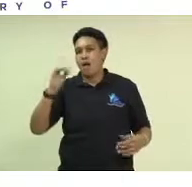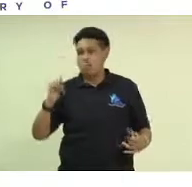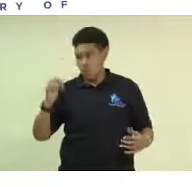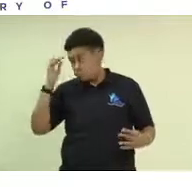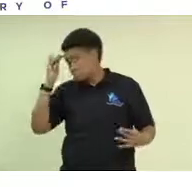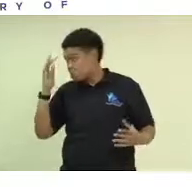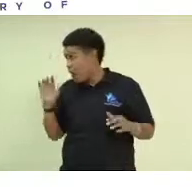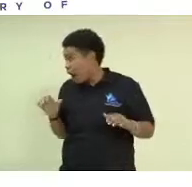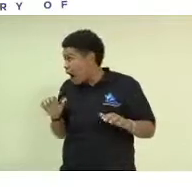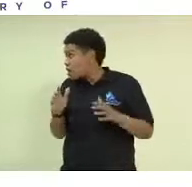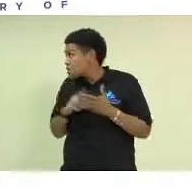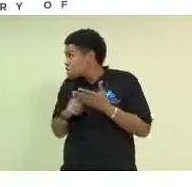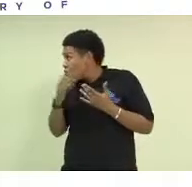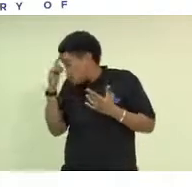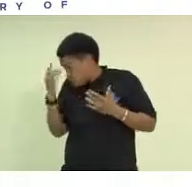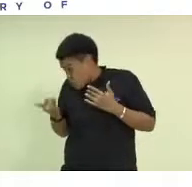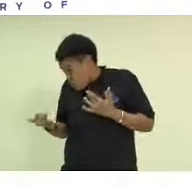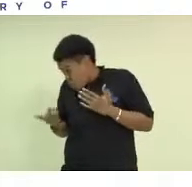discussion.